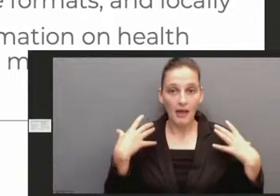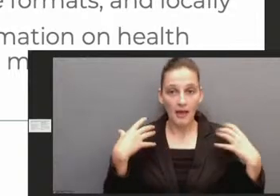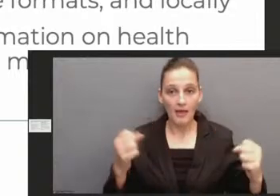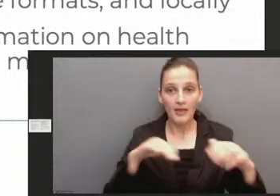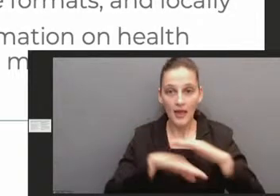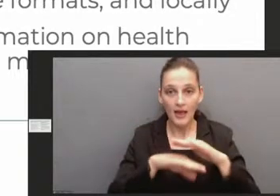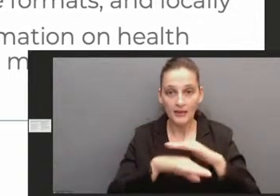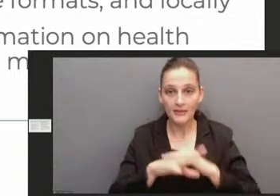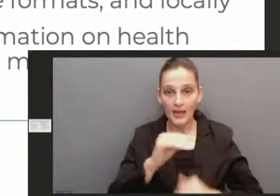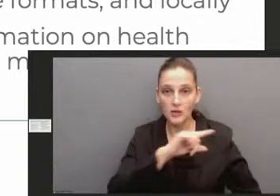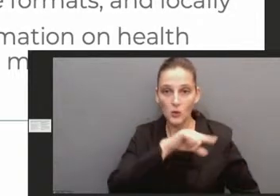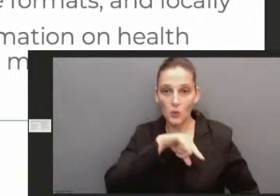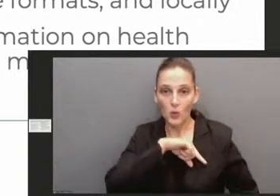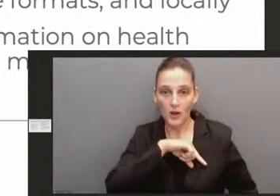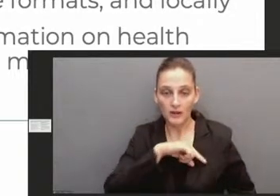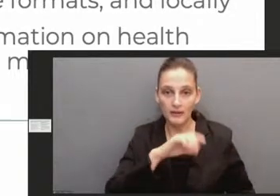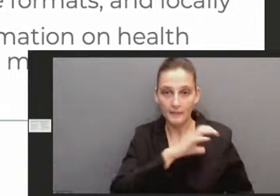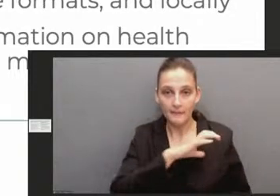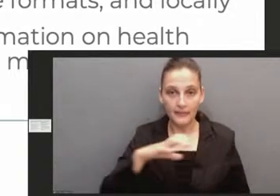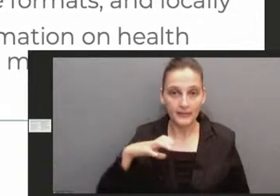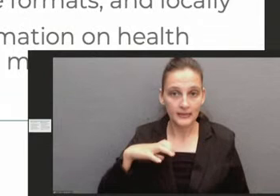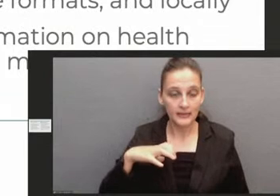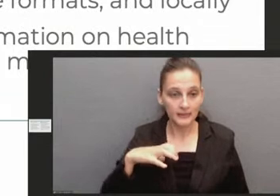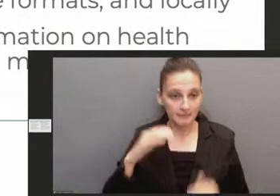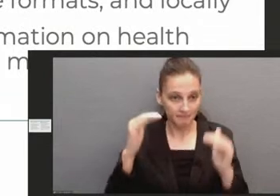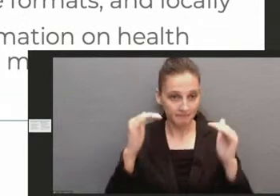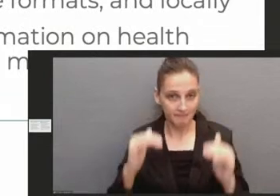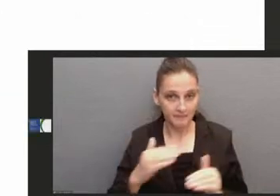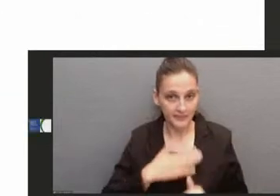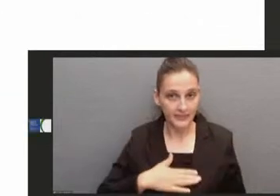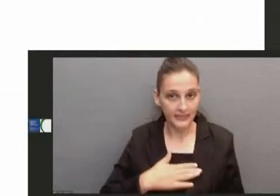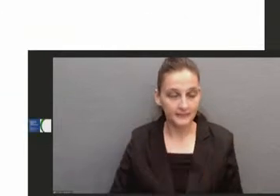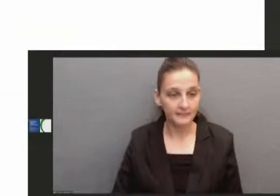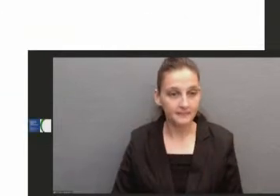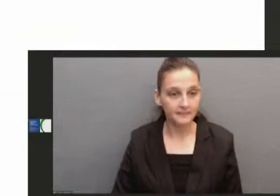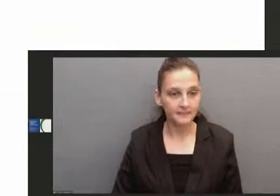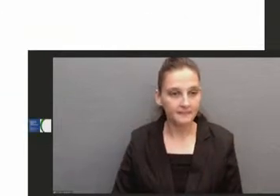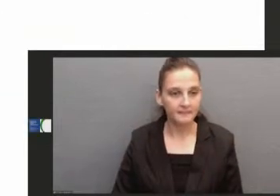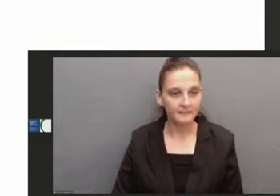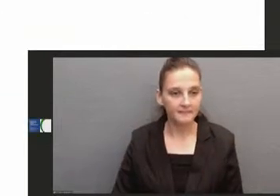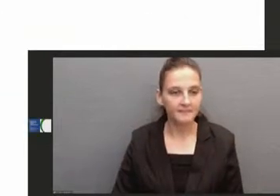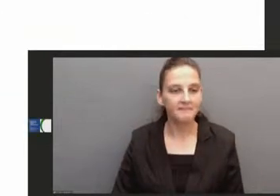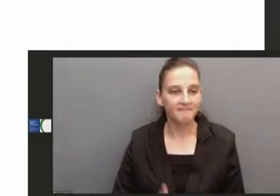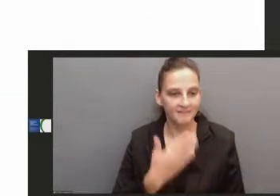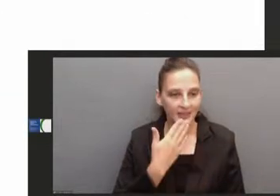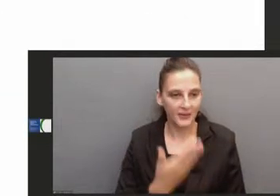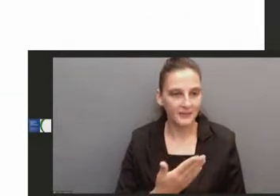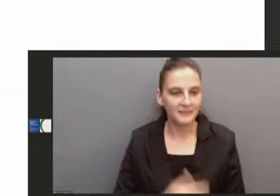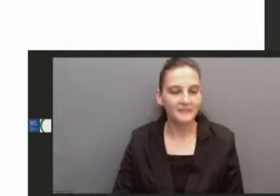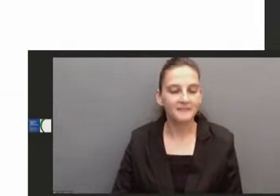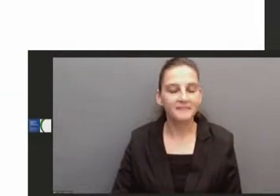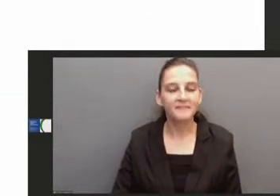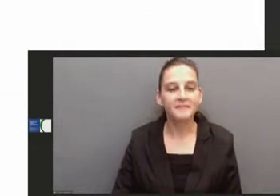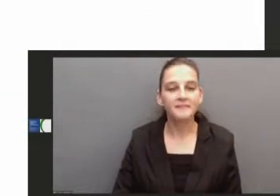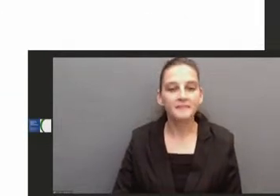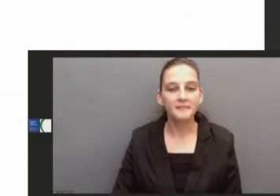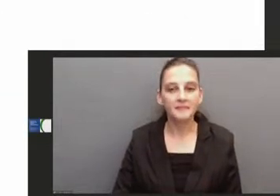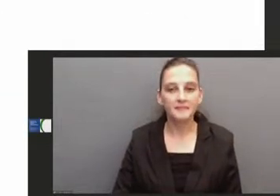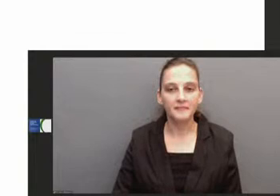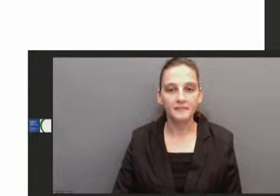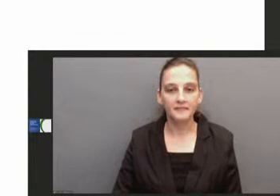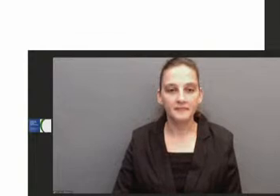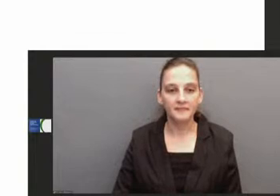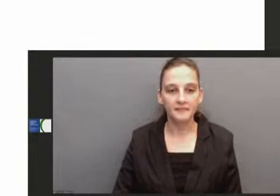Quality Subcommittee. Could we move to the next slide, please? Thank you. So with